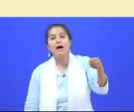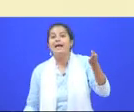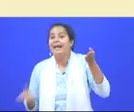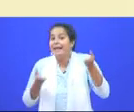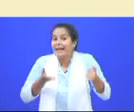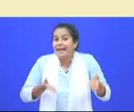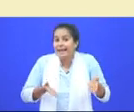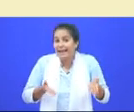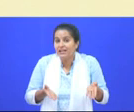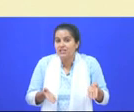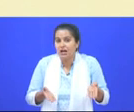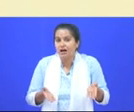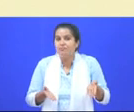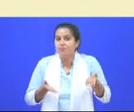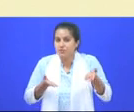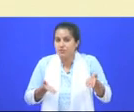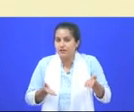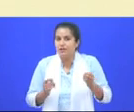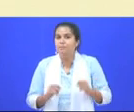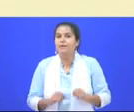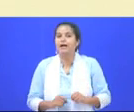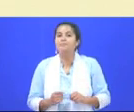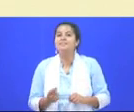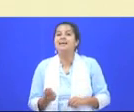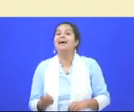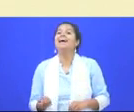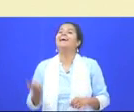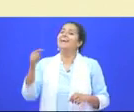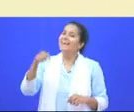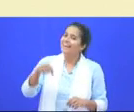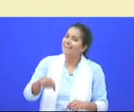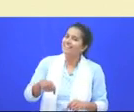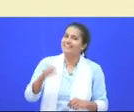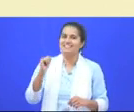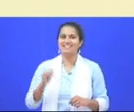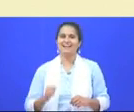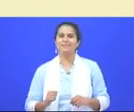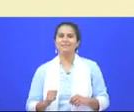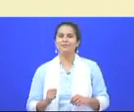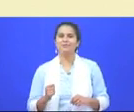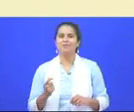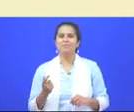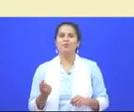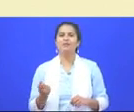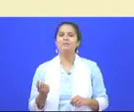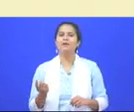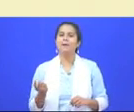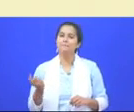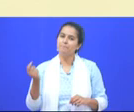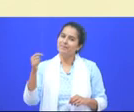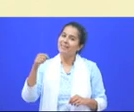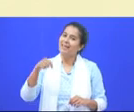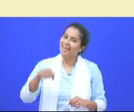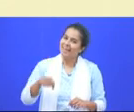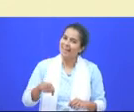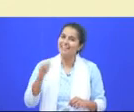tasyam. Esha, which is near, becomes etasyam. Uttamam. What will it